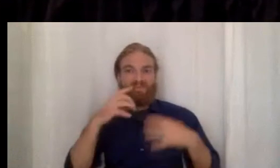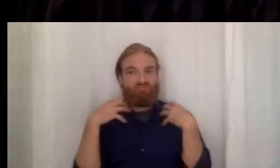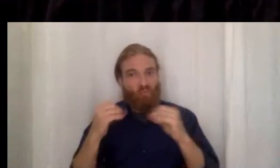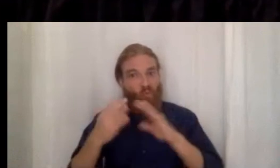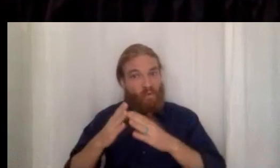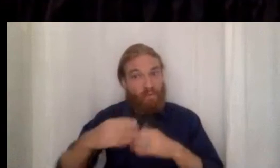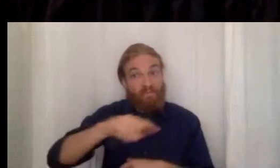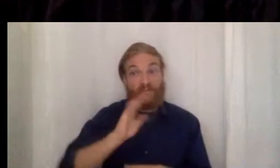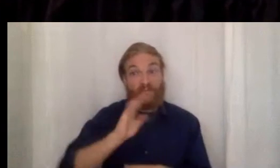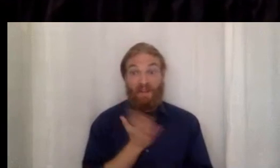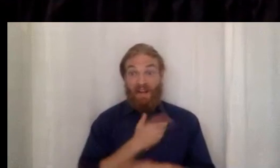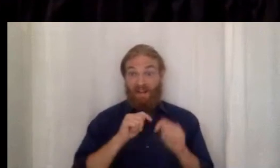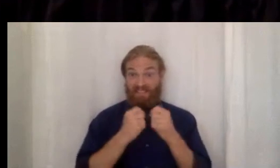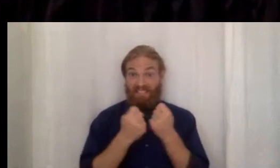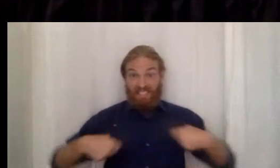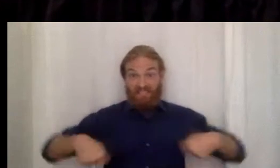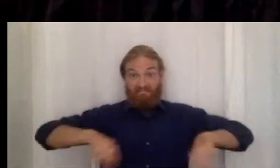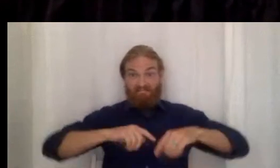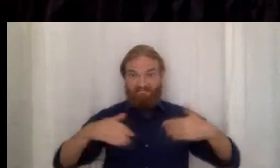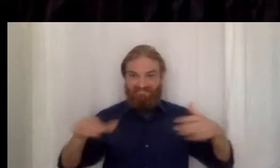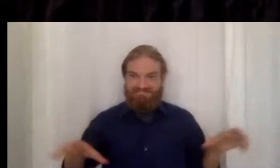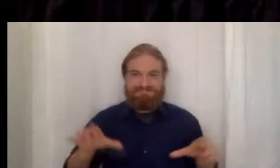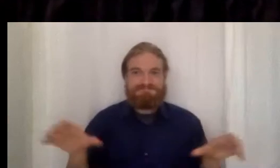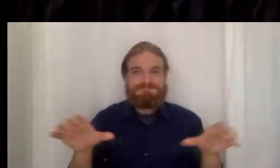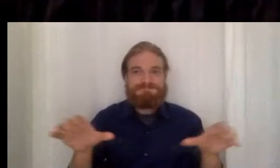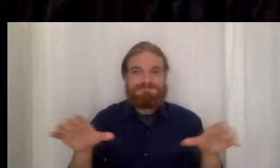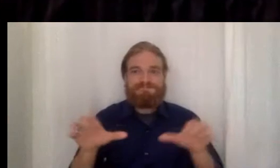I wish I had a magic wand